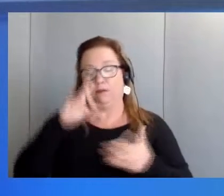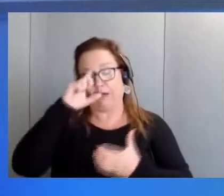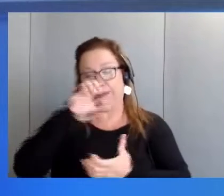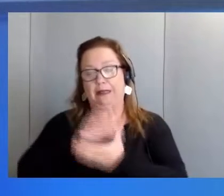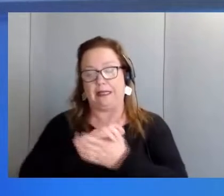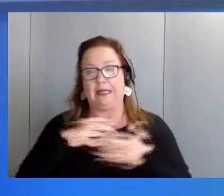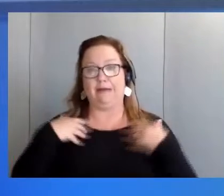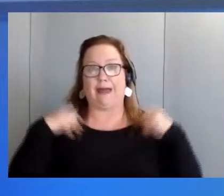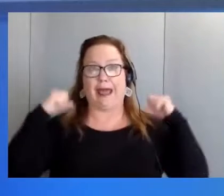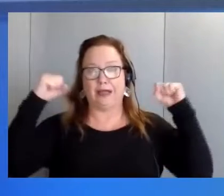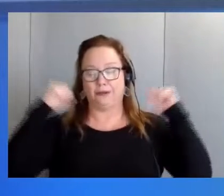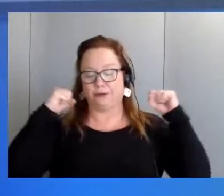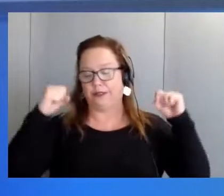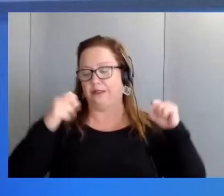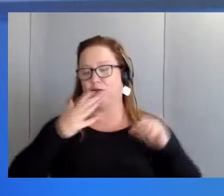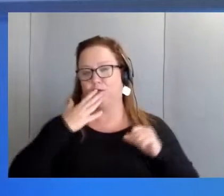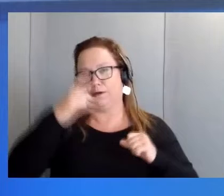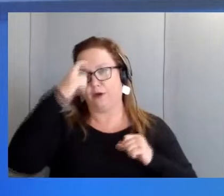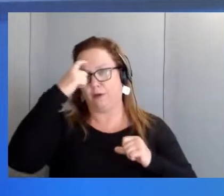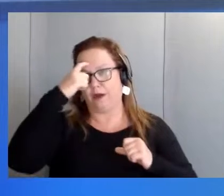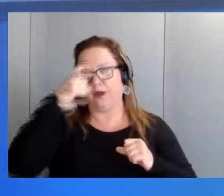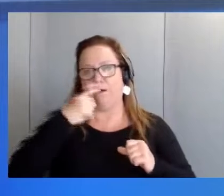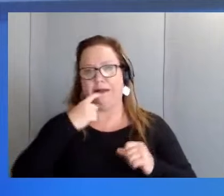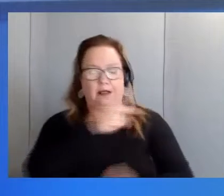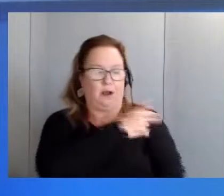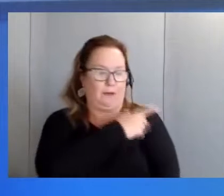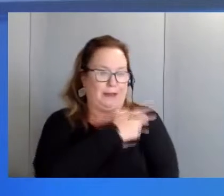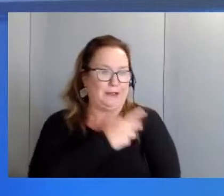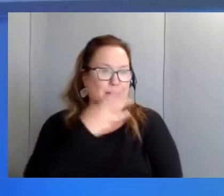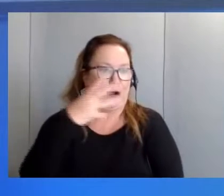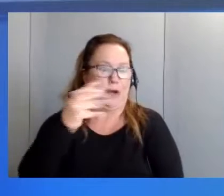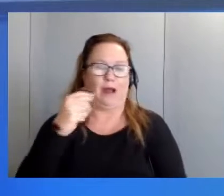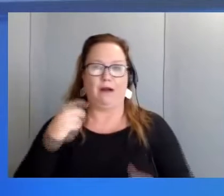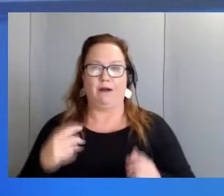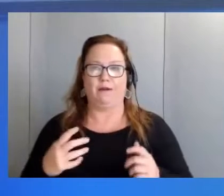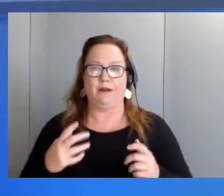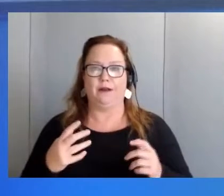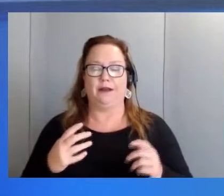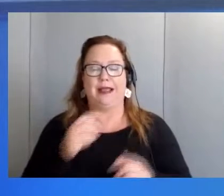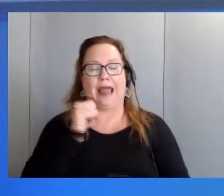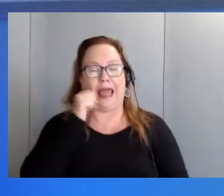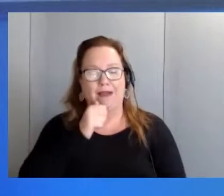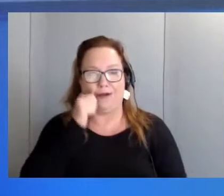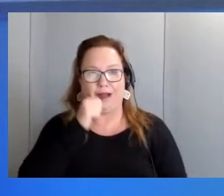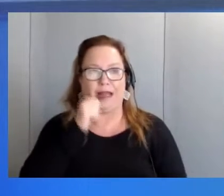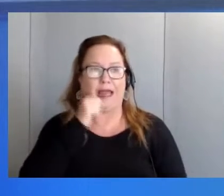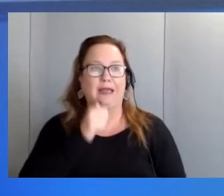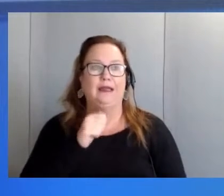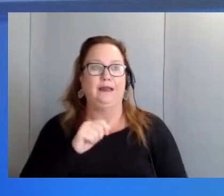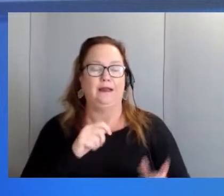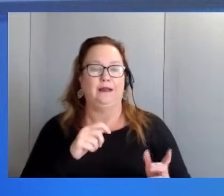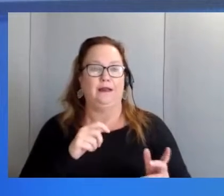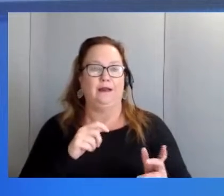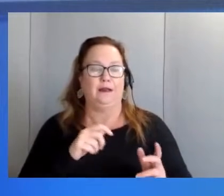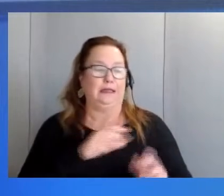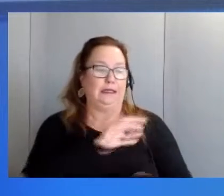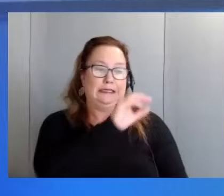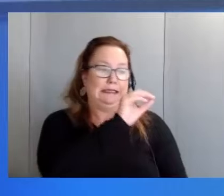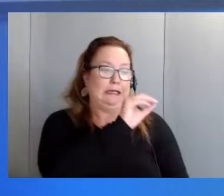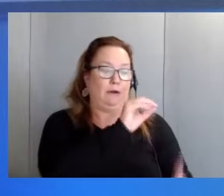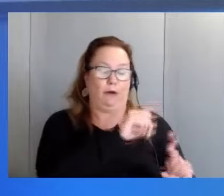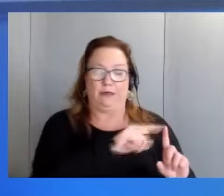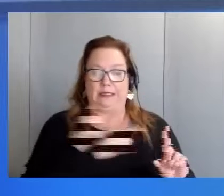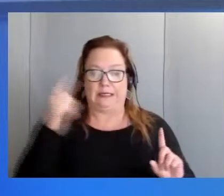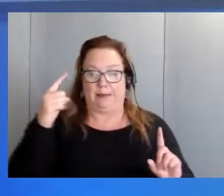We tell all our patients to get out every day. More is better, but start somewhere. Going from zero to something is your biggest bang